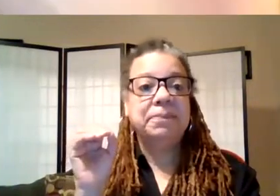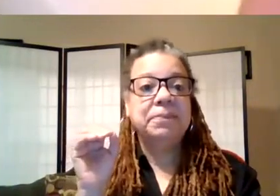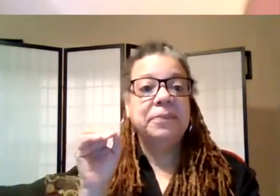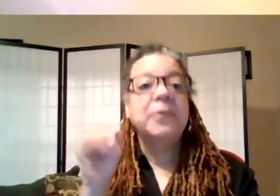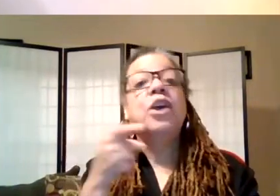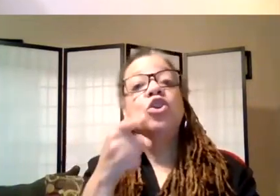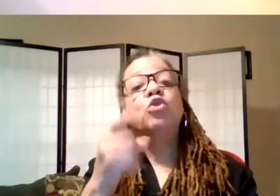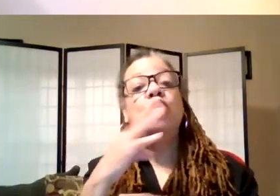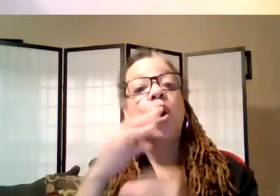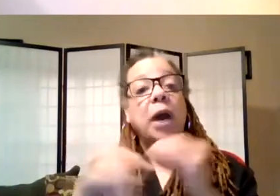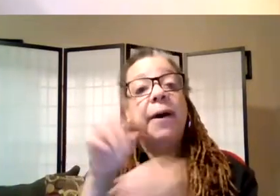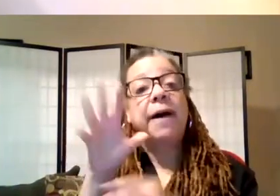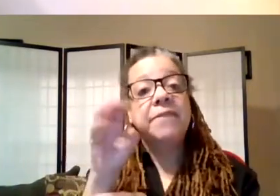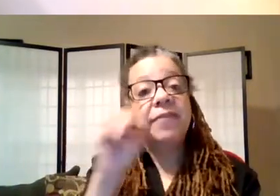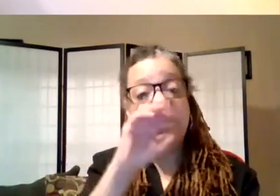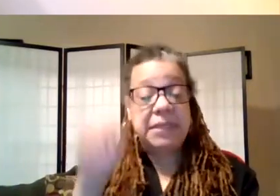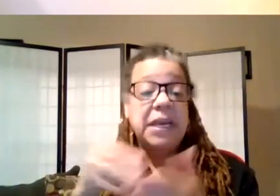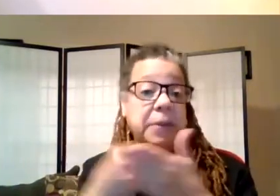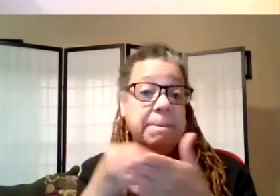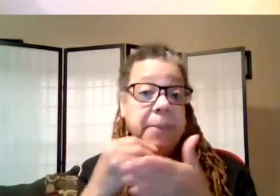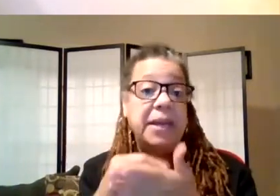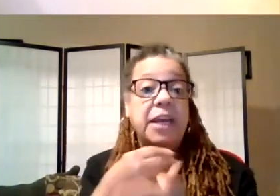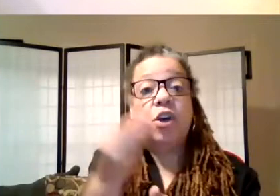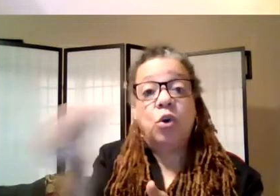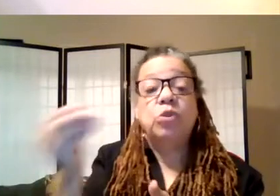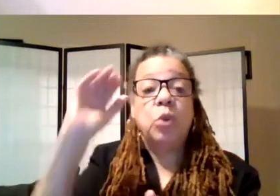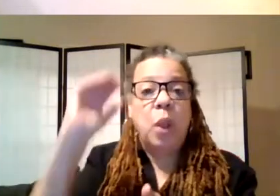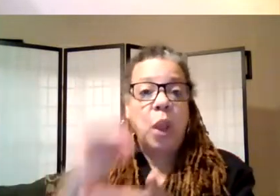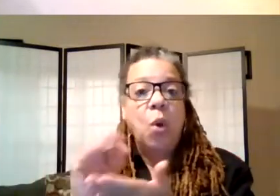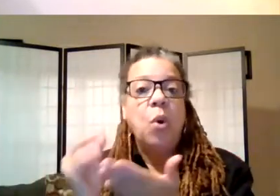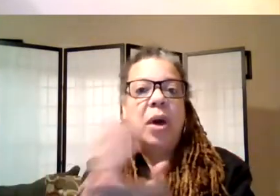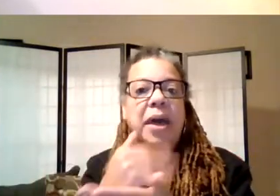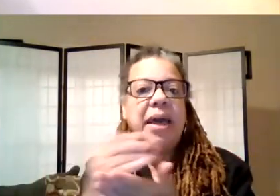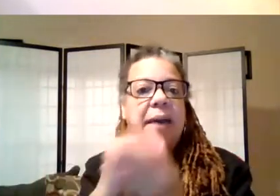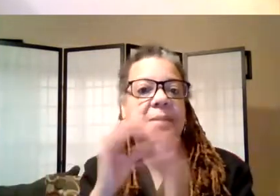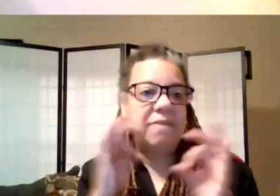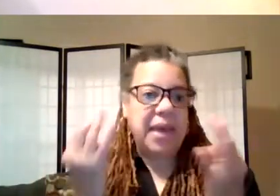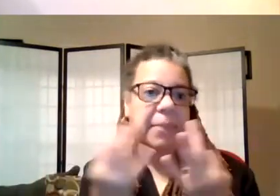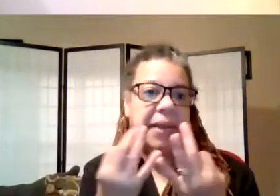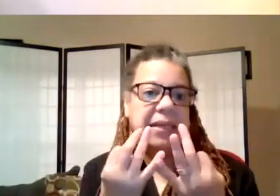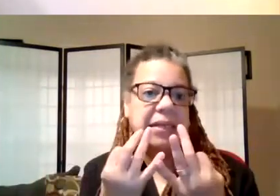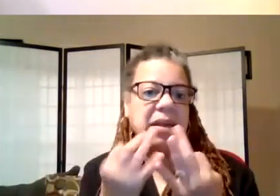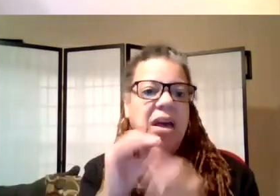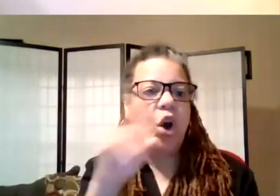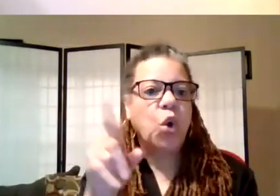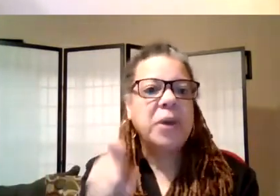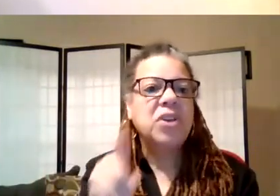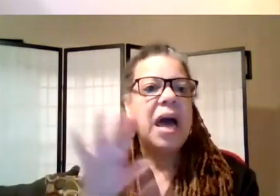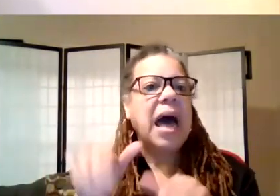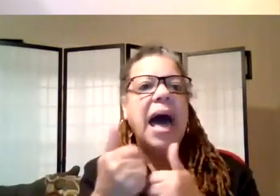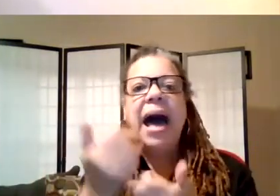talked about how 50% of the money will go to low-income families. There was a question in the chat about how